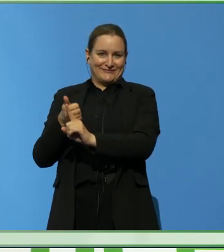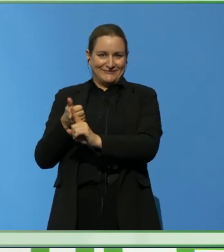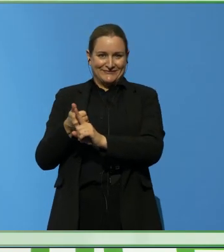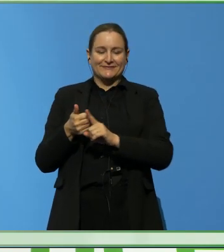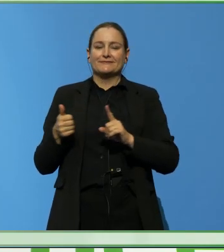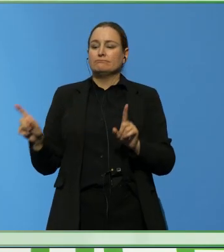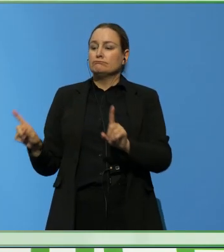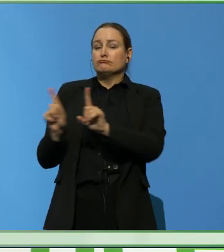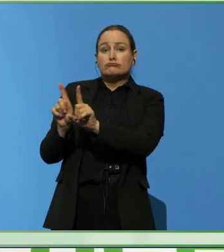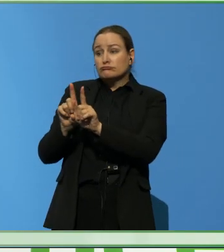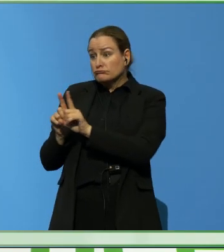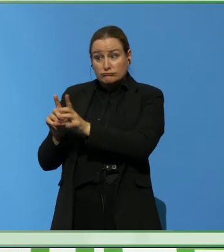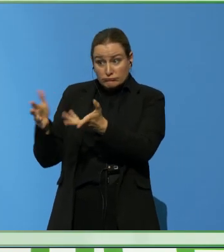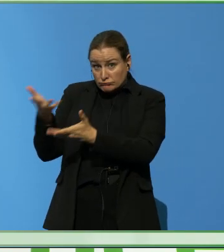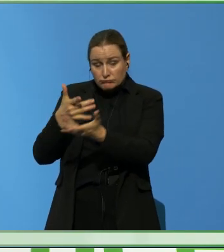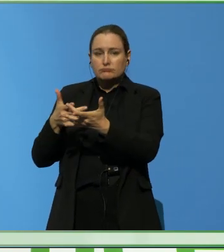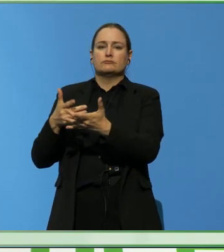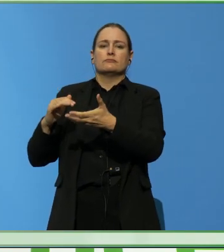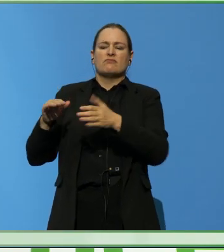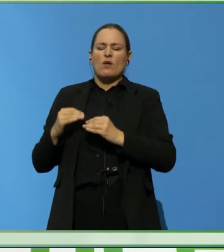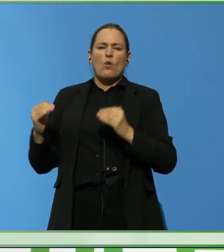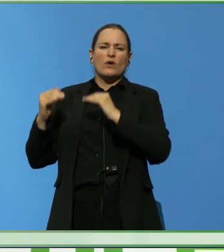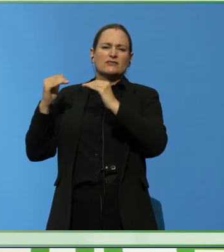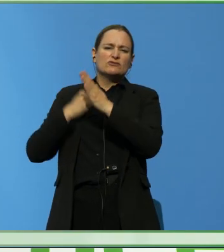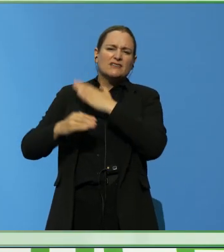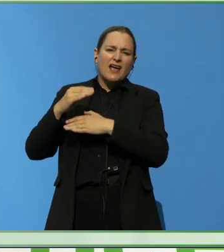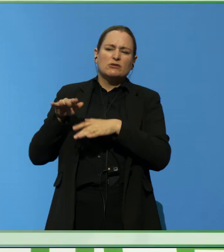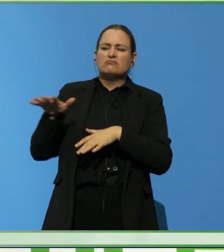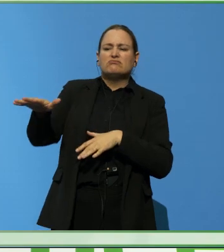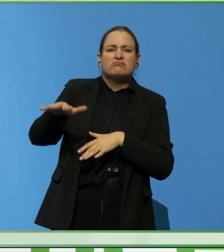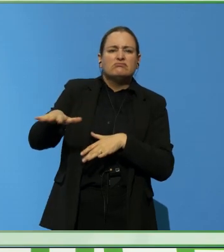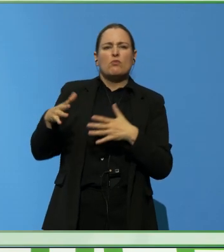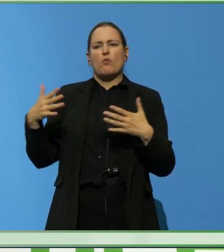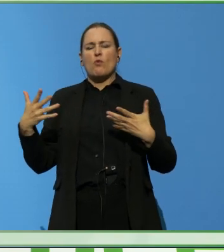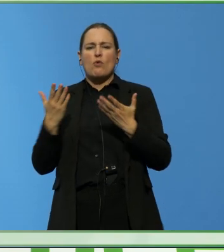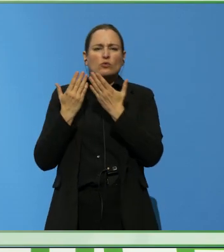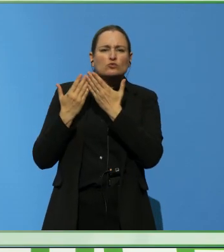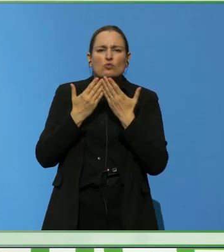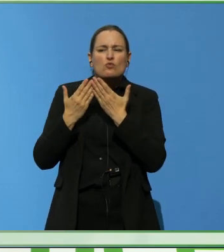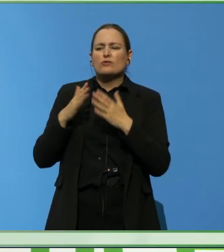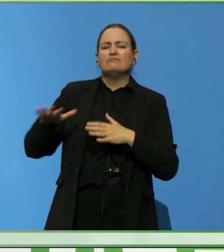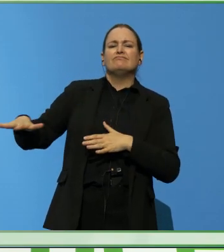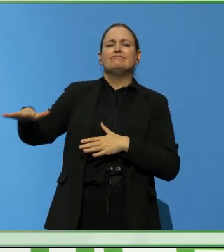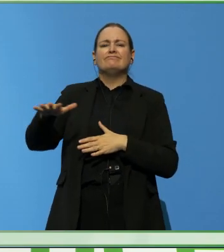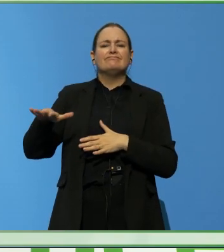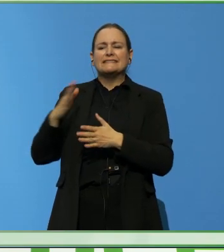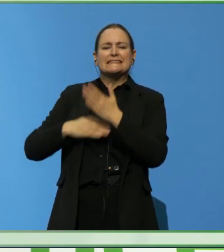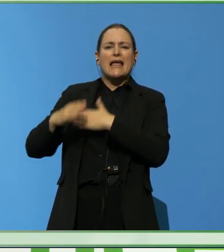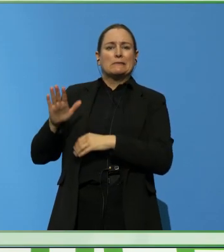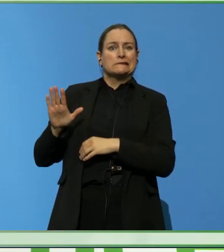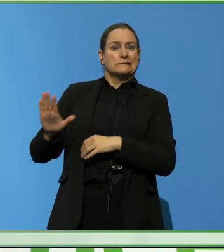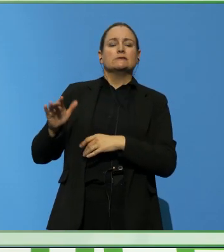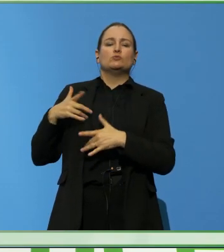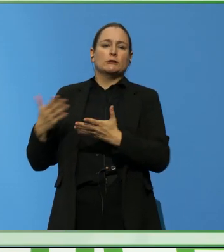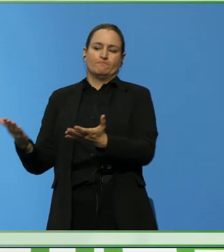an organization of people with disabilities or maybe a school for special needs. During